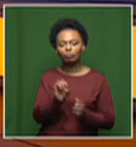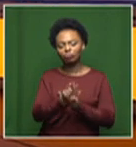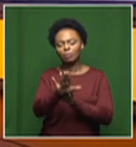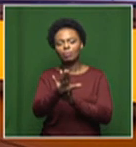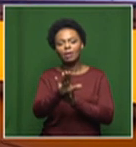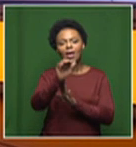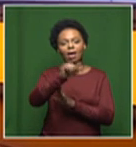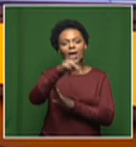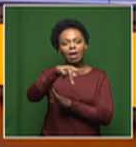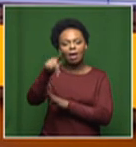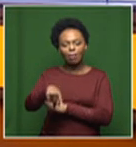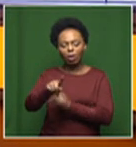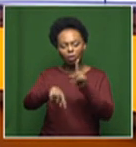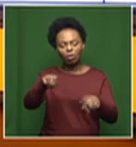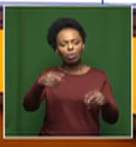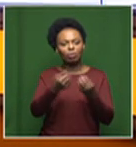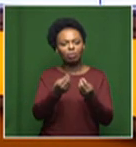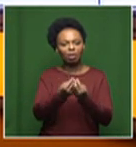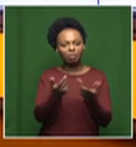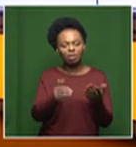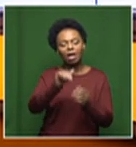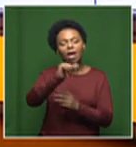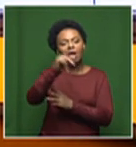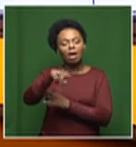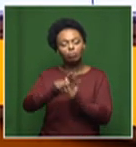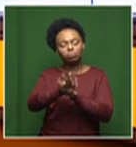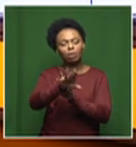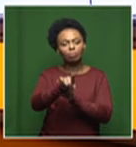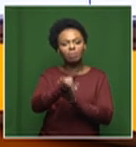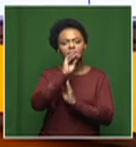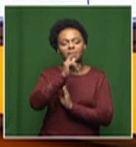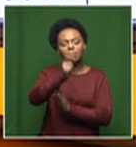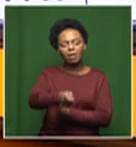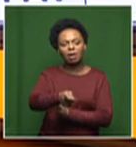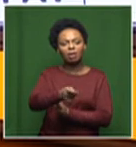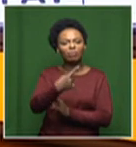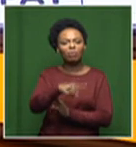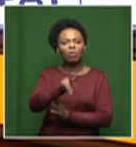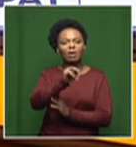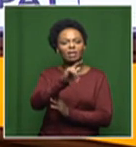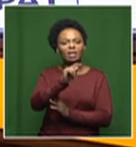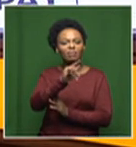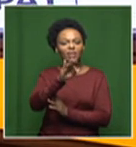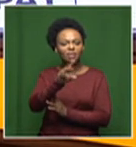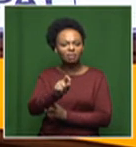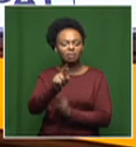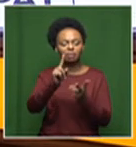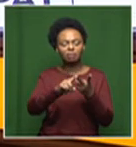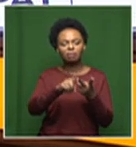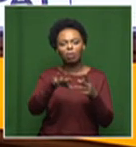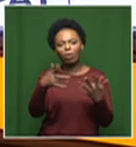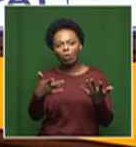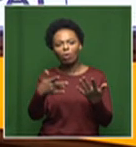a variety of things. So it's either in-app purchases. You can now pay for subscriptions for your Netflix or your Spotify